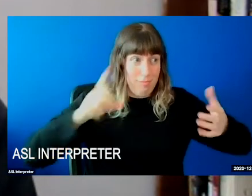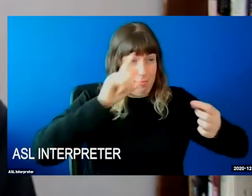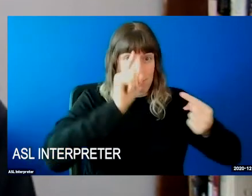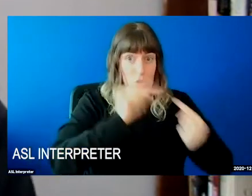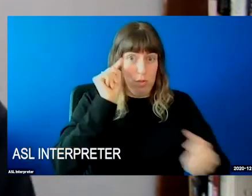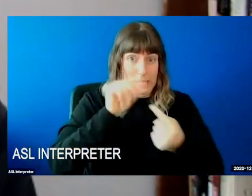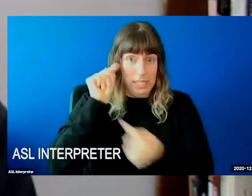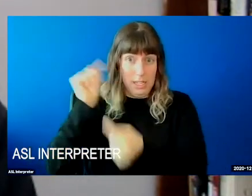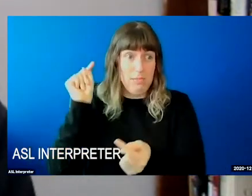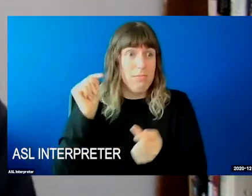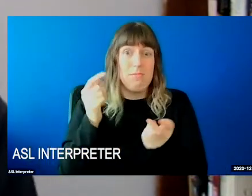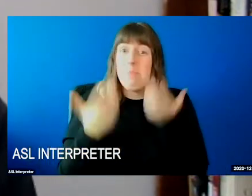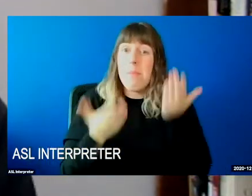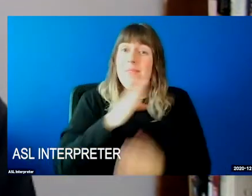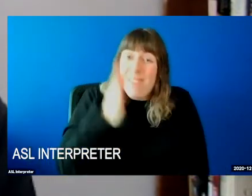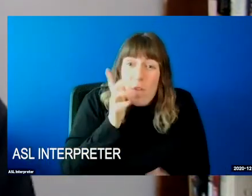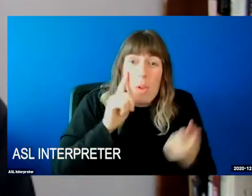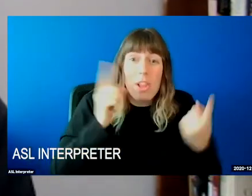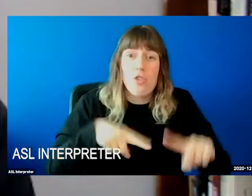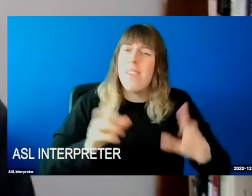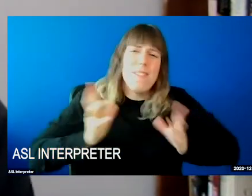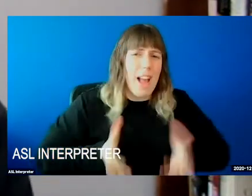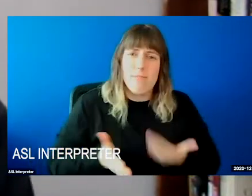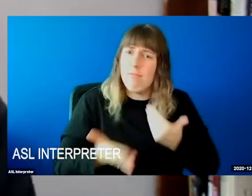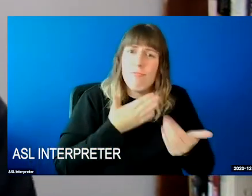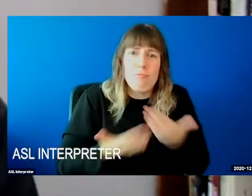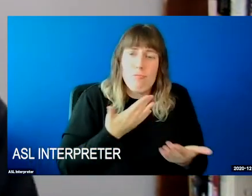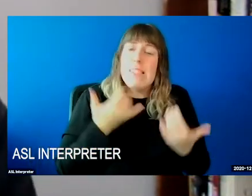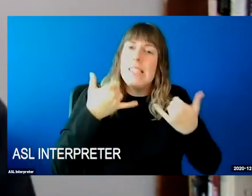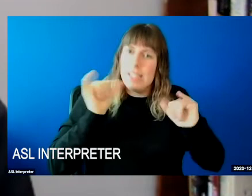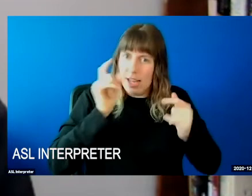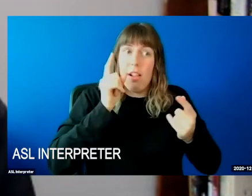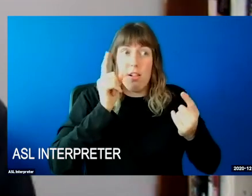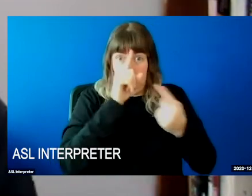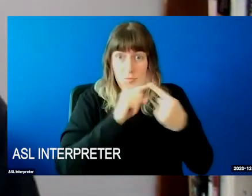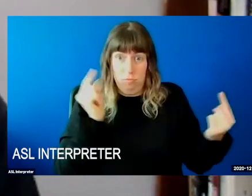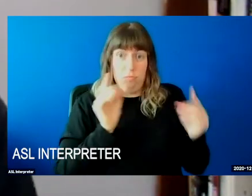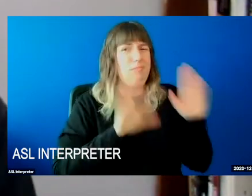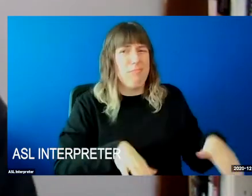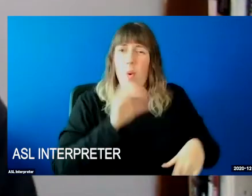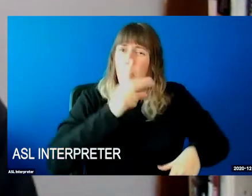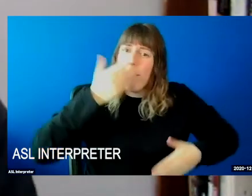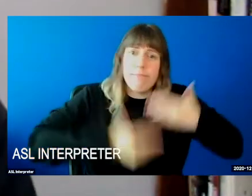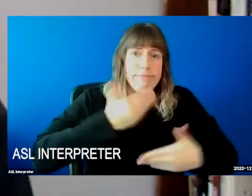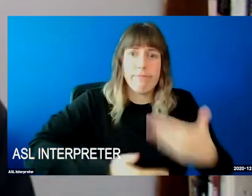difference, maybe permanent differences, and find our way forward without insisting we all agree on the same reasons for the same